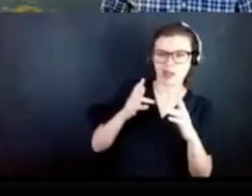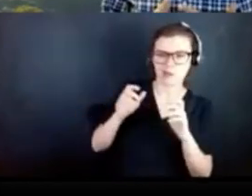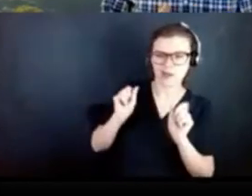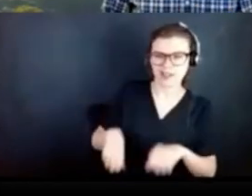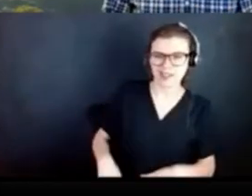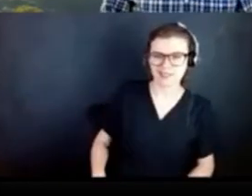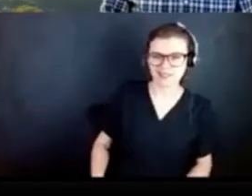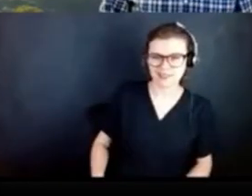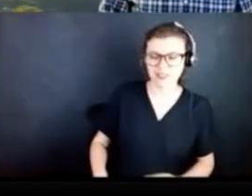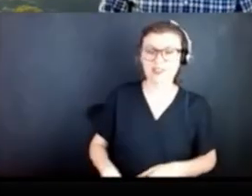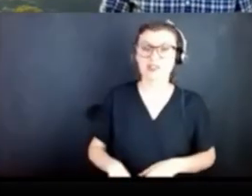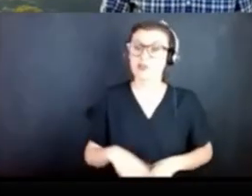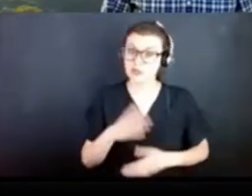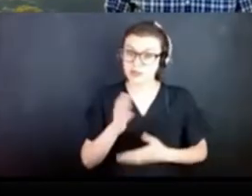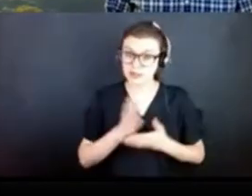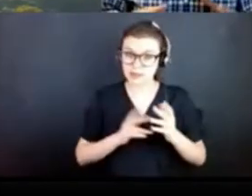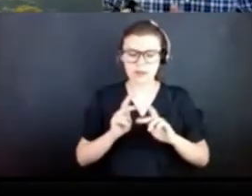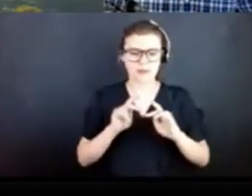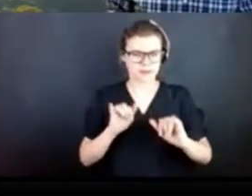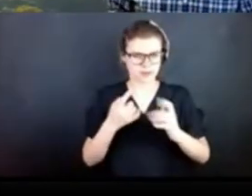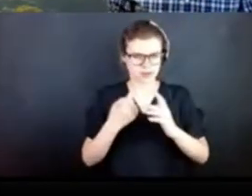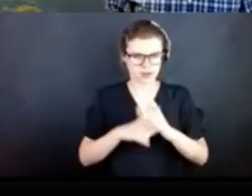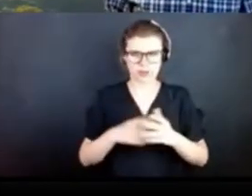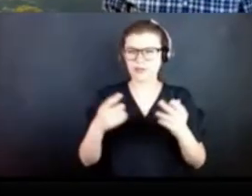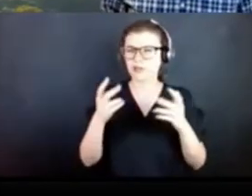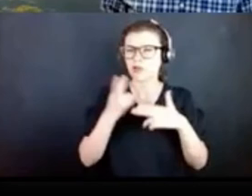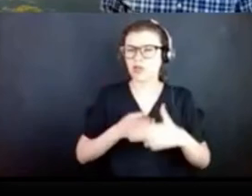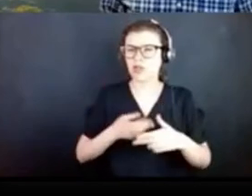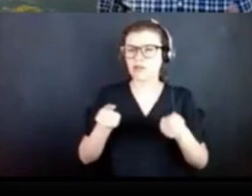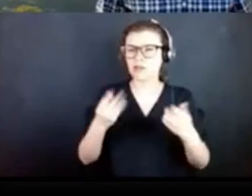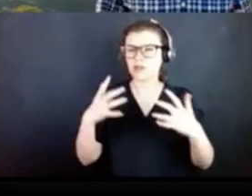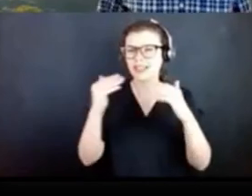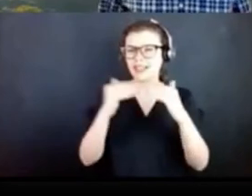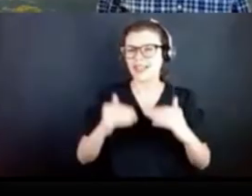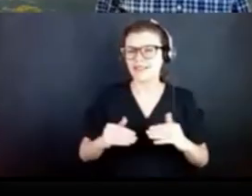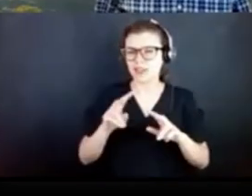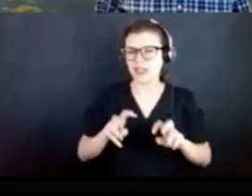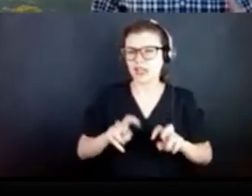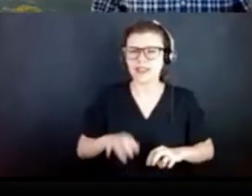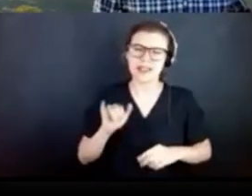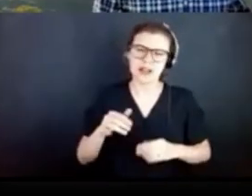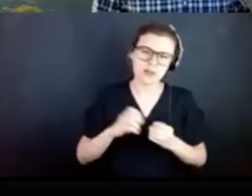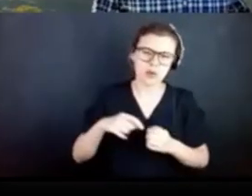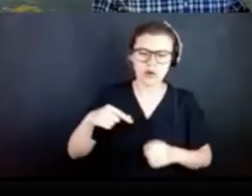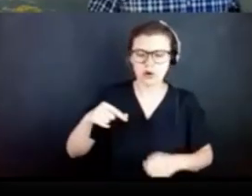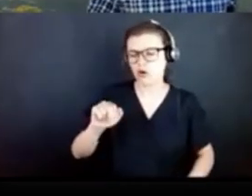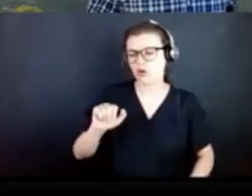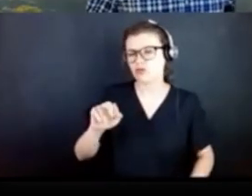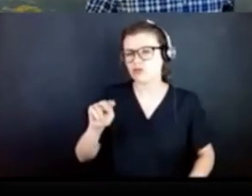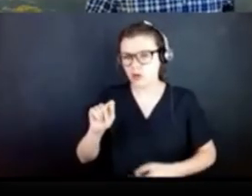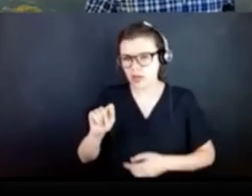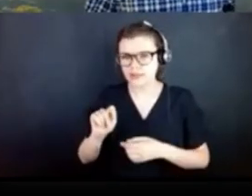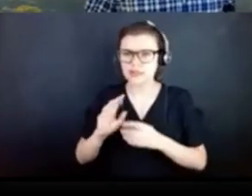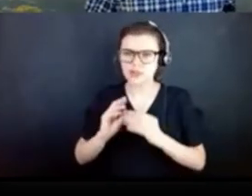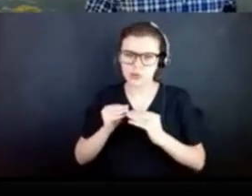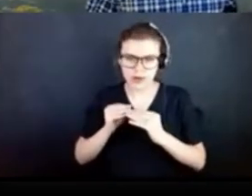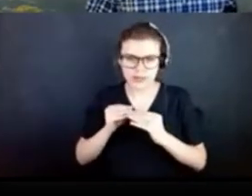has been to embrace multi-level analyses. This is more of a quantitative approach, but we'll talk about how a similar sort of